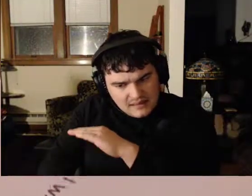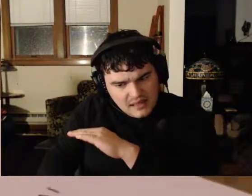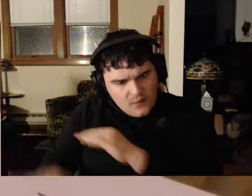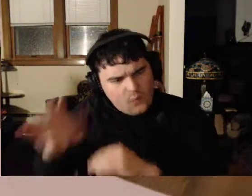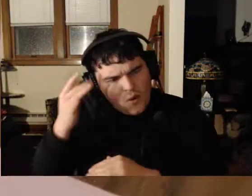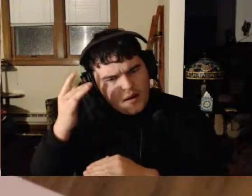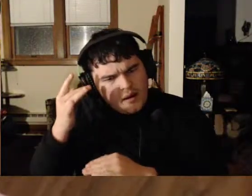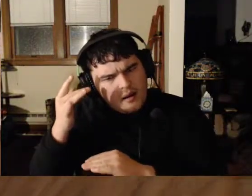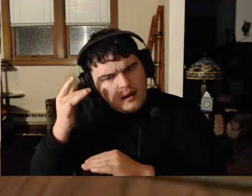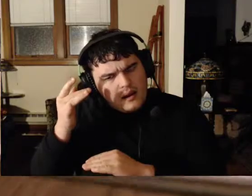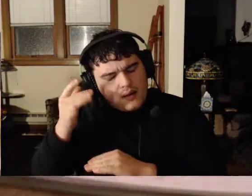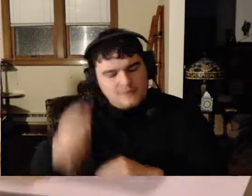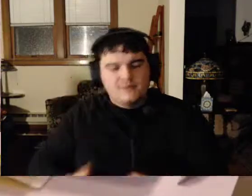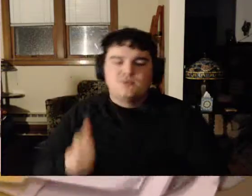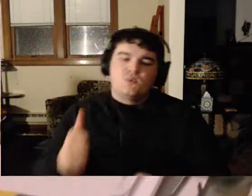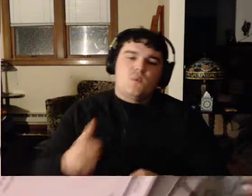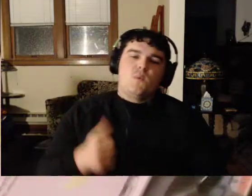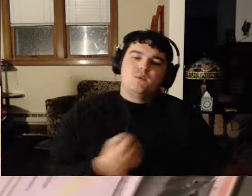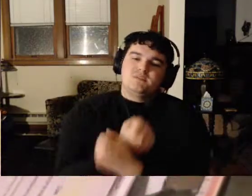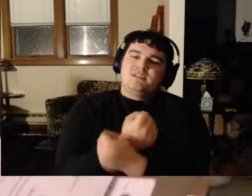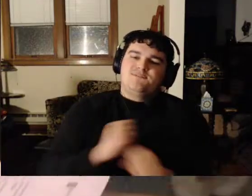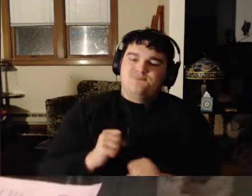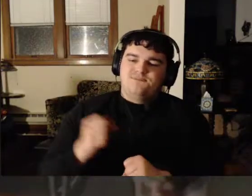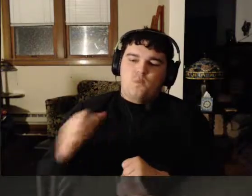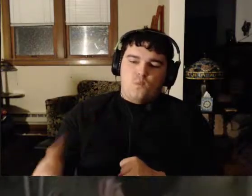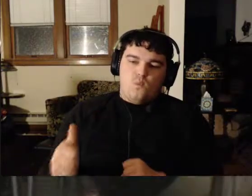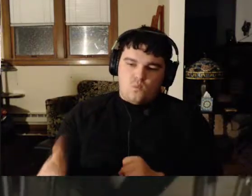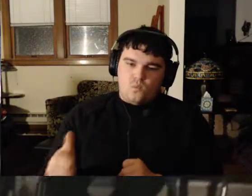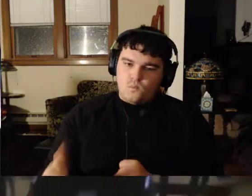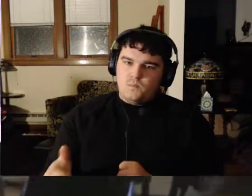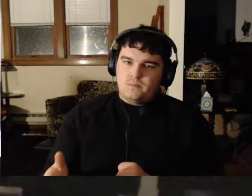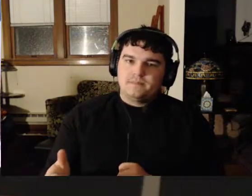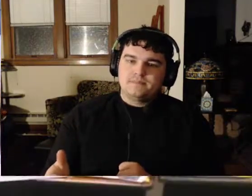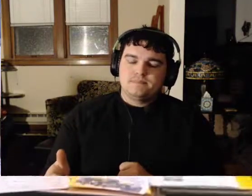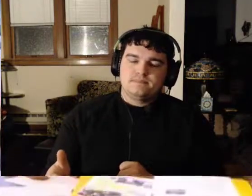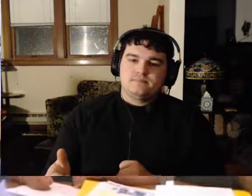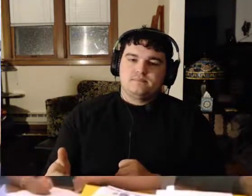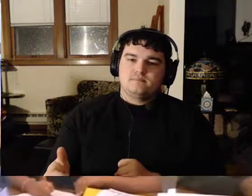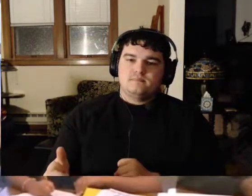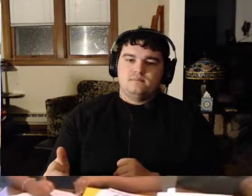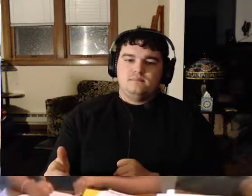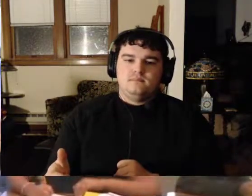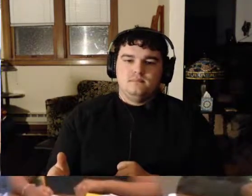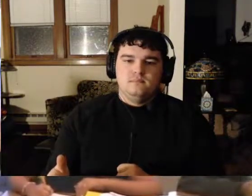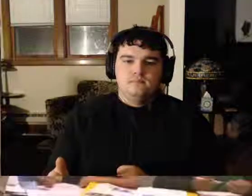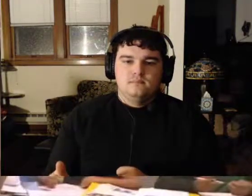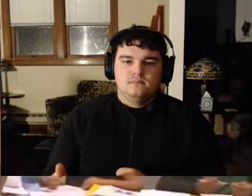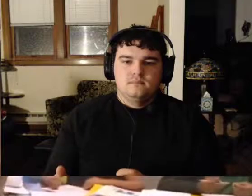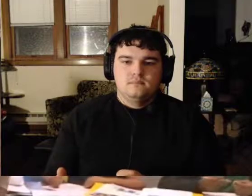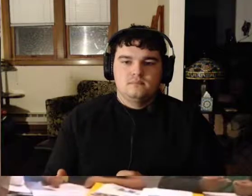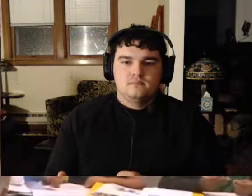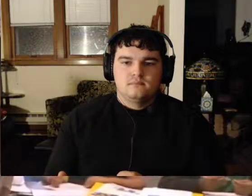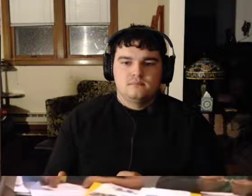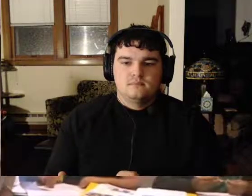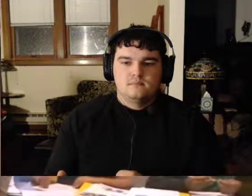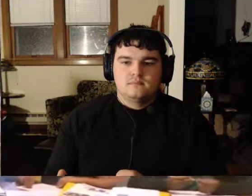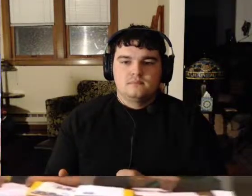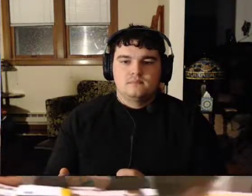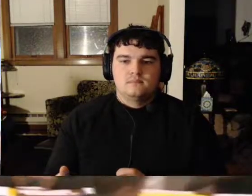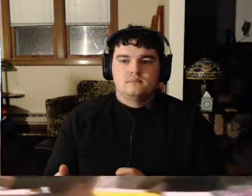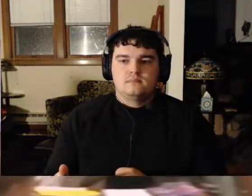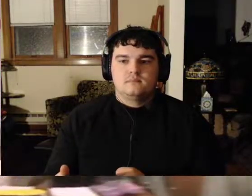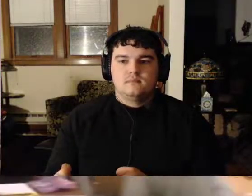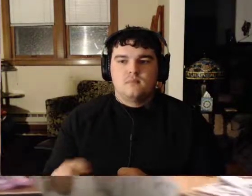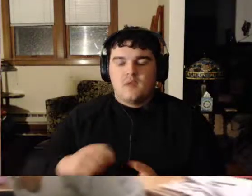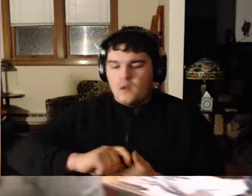own safety. Well, that's just an extra line, okay? If you needed more space. Who are you writing this article